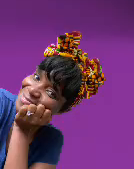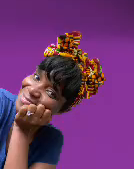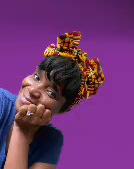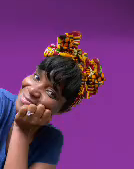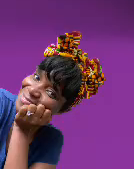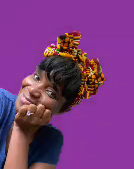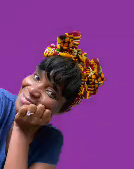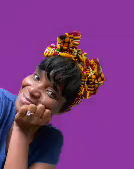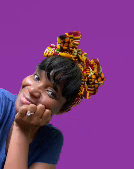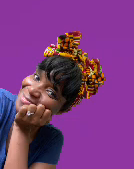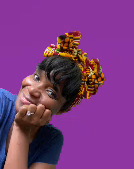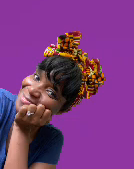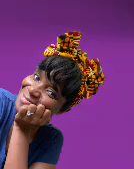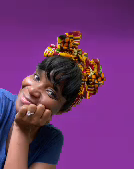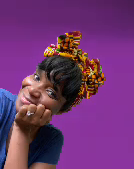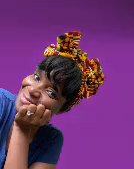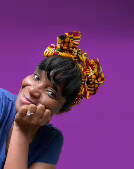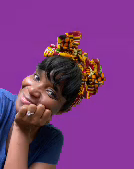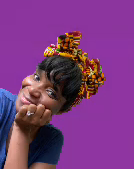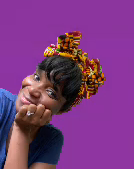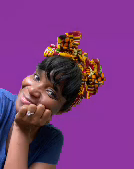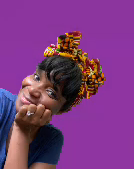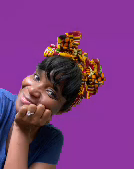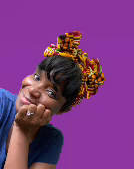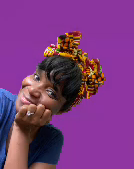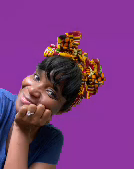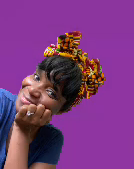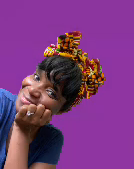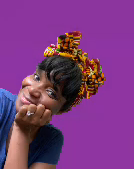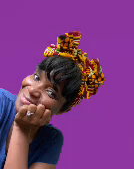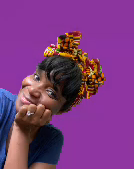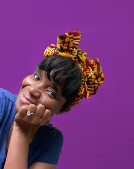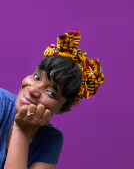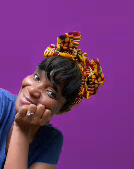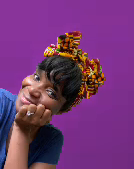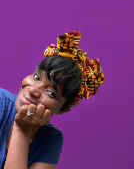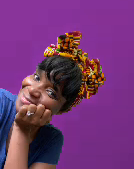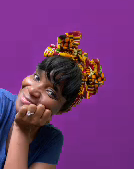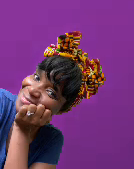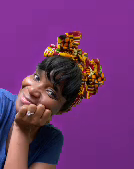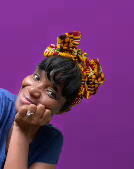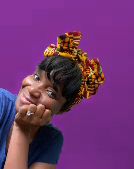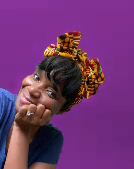L-I-V-E-E-T-E-R-N-A-L-O-Y. I am a C, I am a C-H, I am a